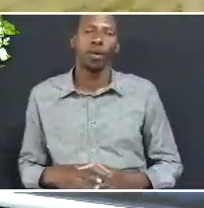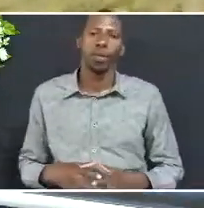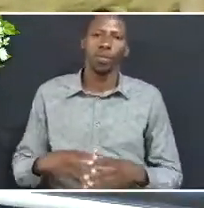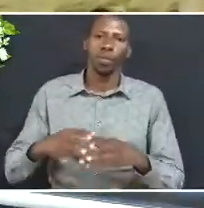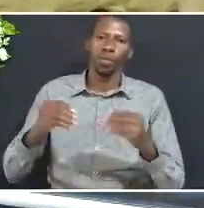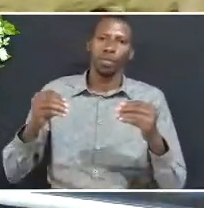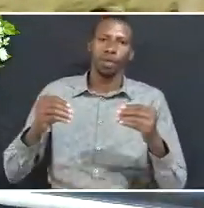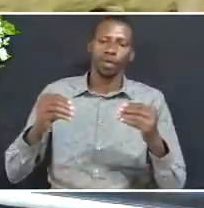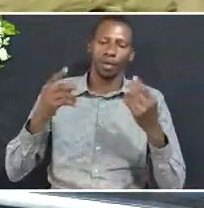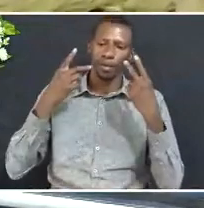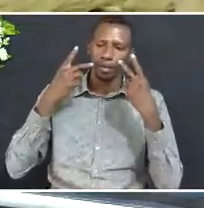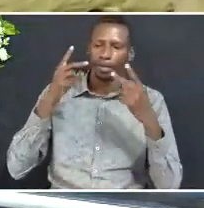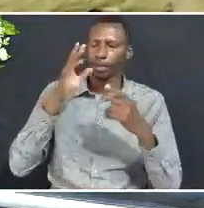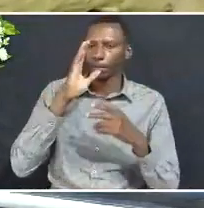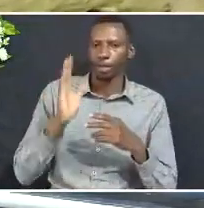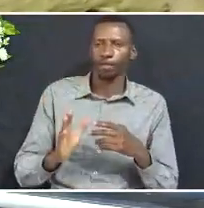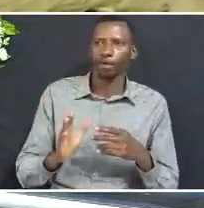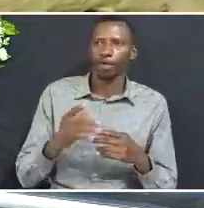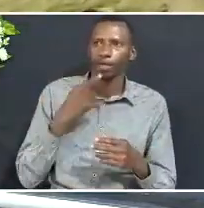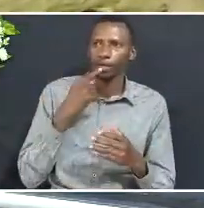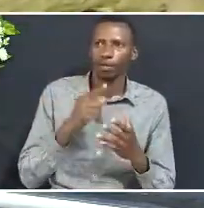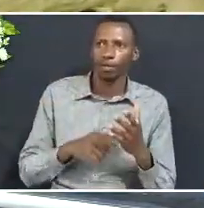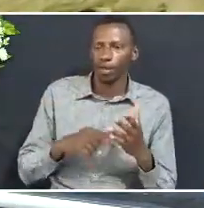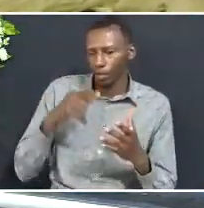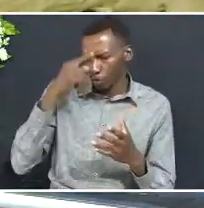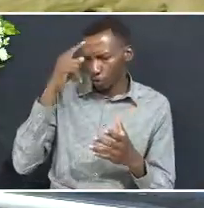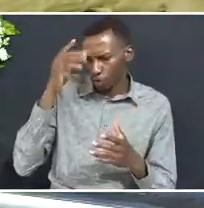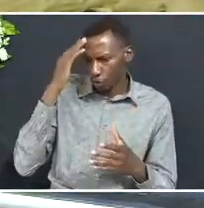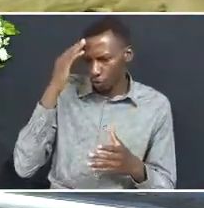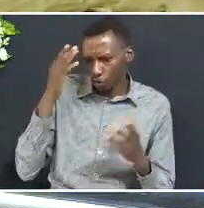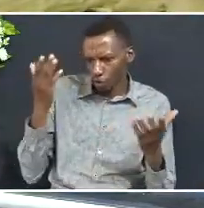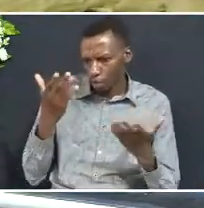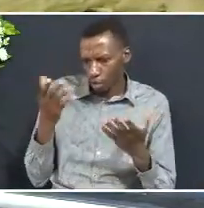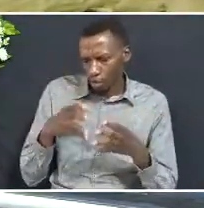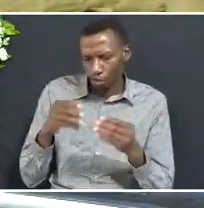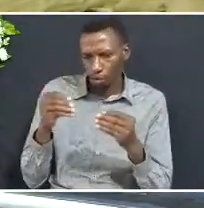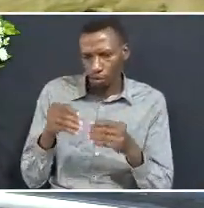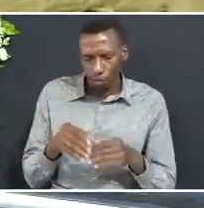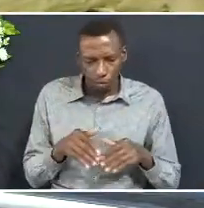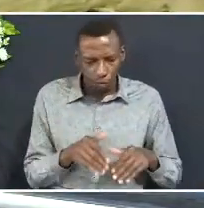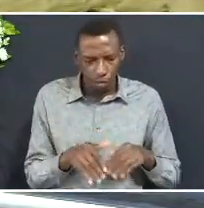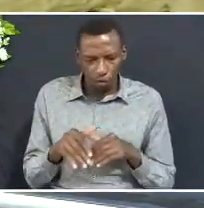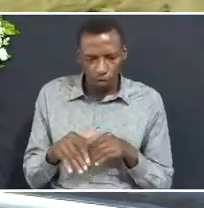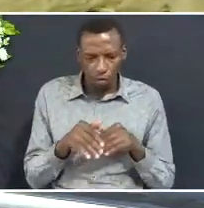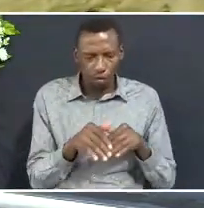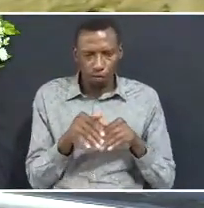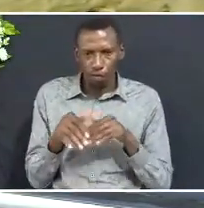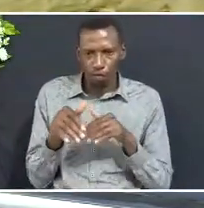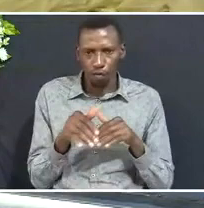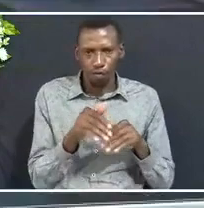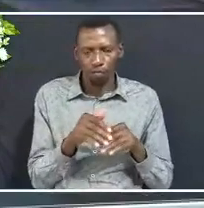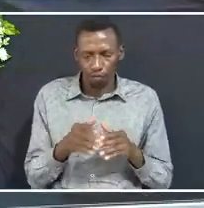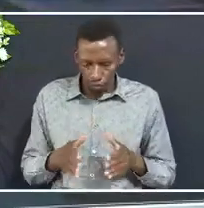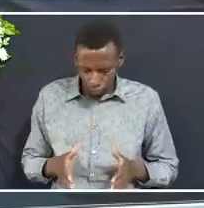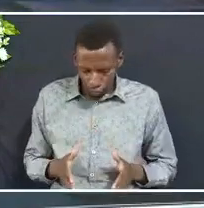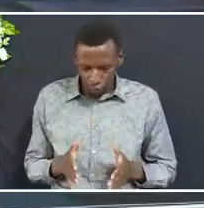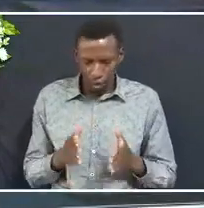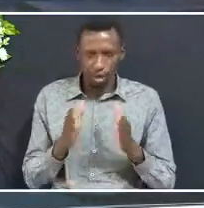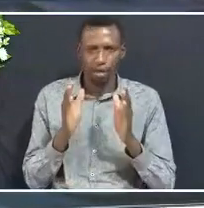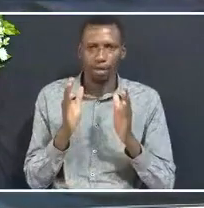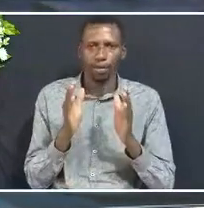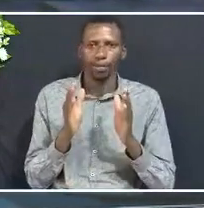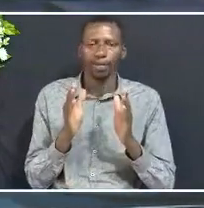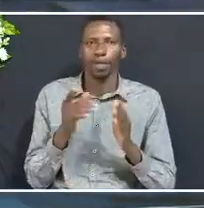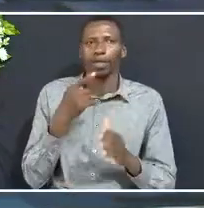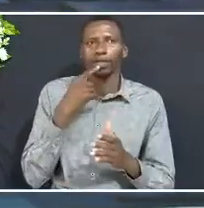longer. And they decided, because he knew where they were going, they were following a particular pathway. And